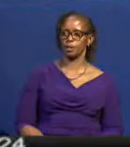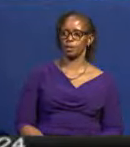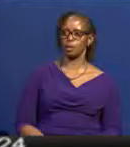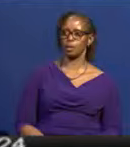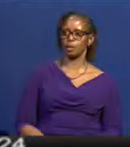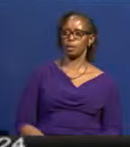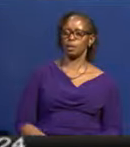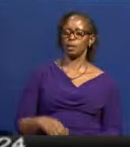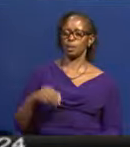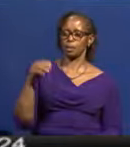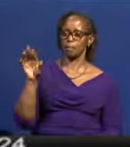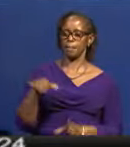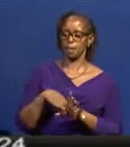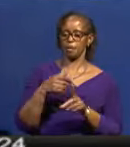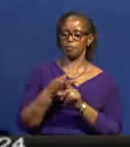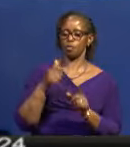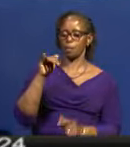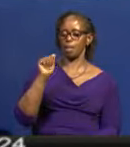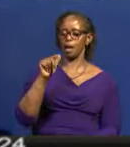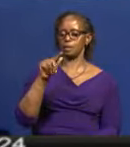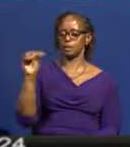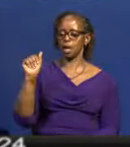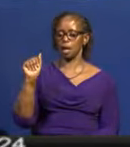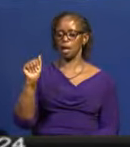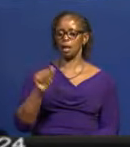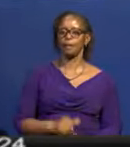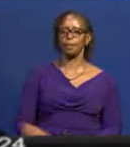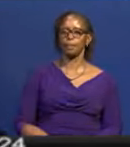Robert Basil, the member for Yata and the Wiper Party,